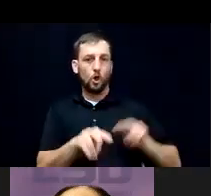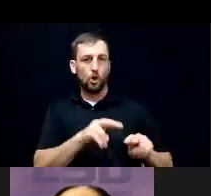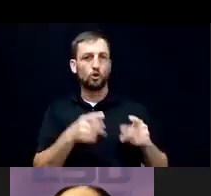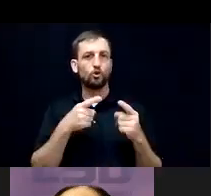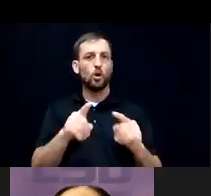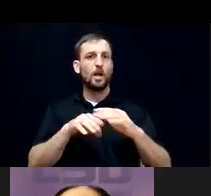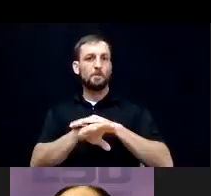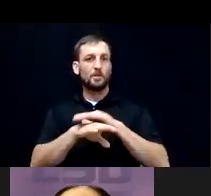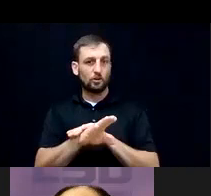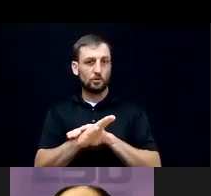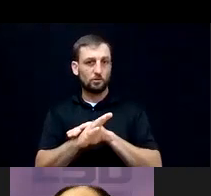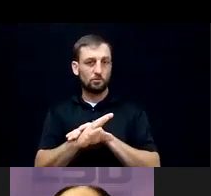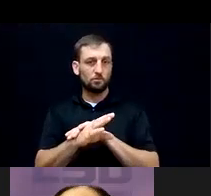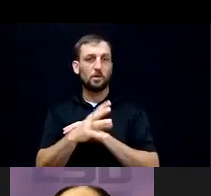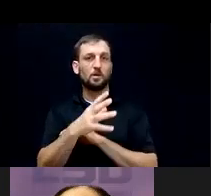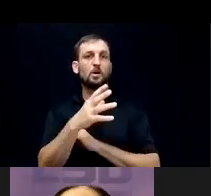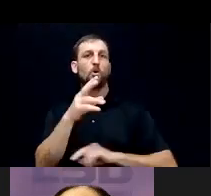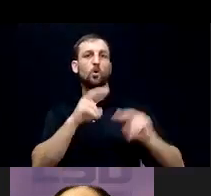those.